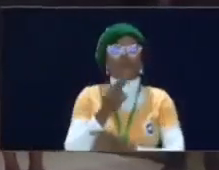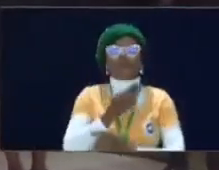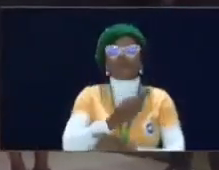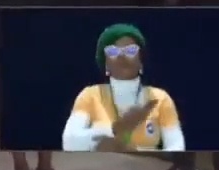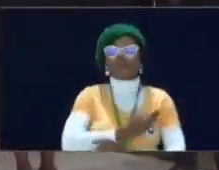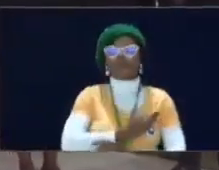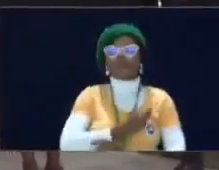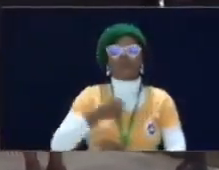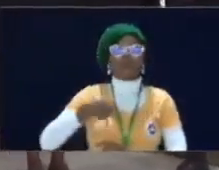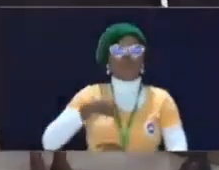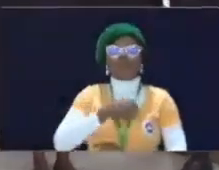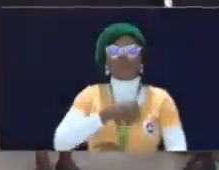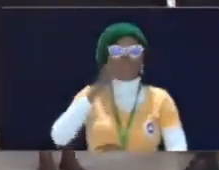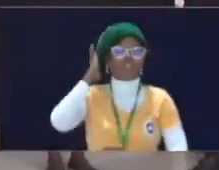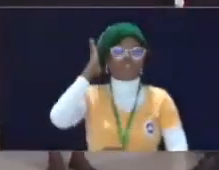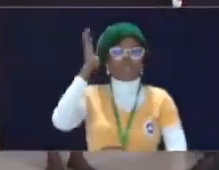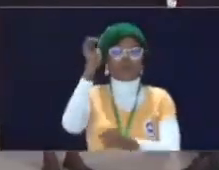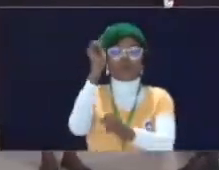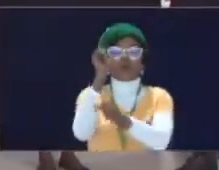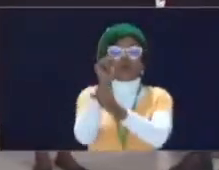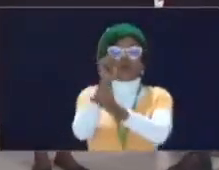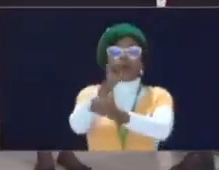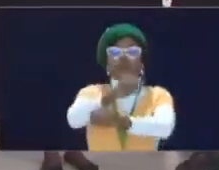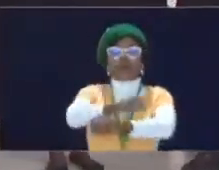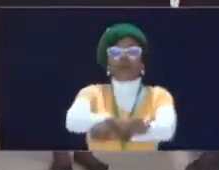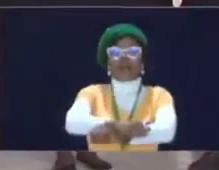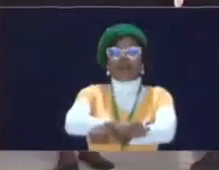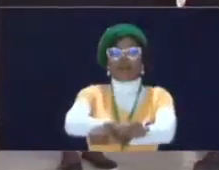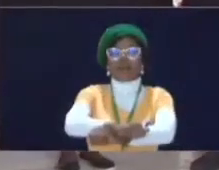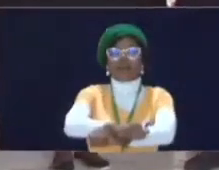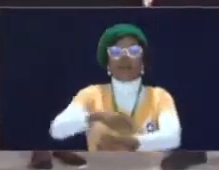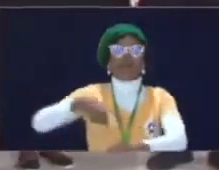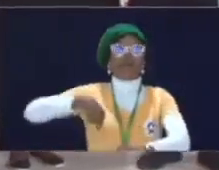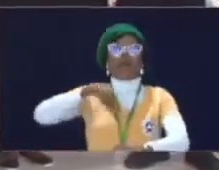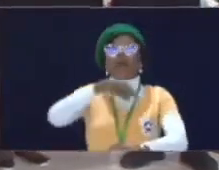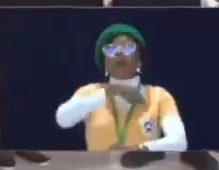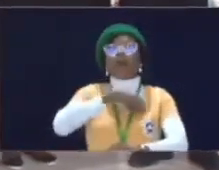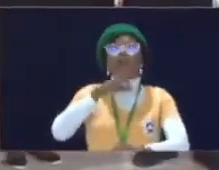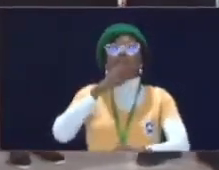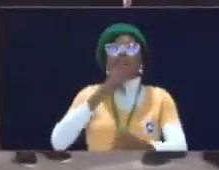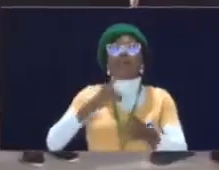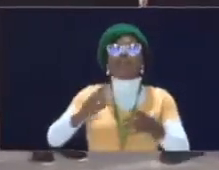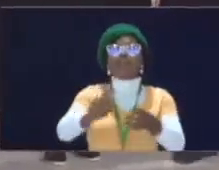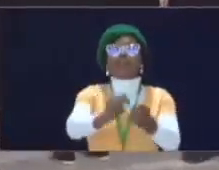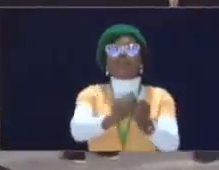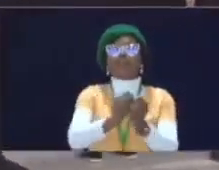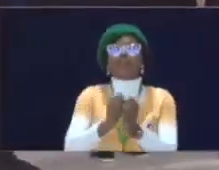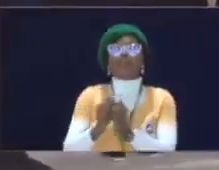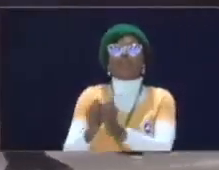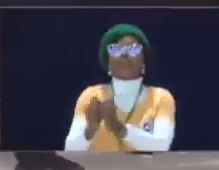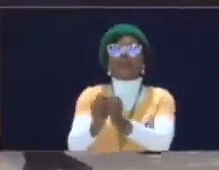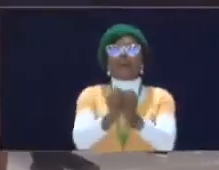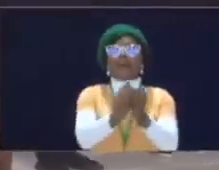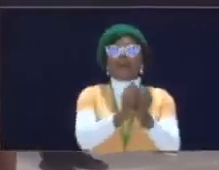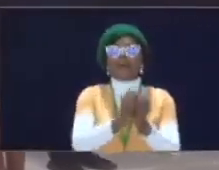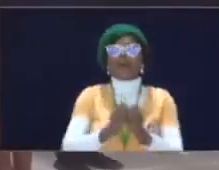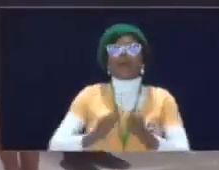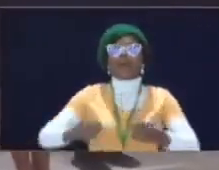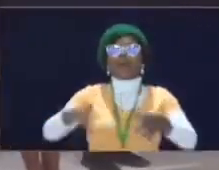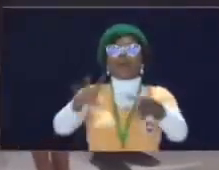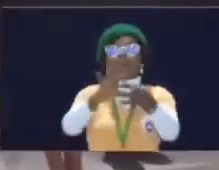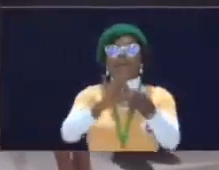for us we shall come we shall we are together we are together we are